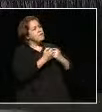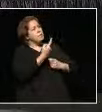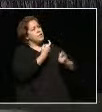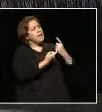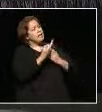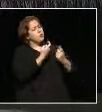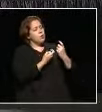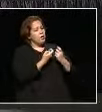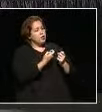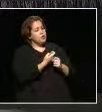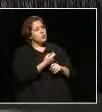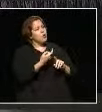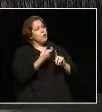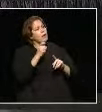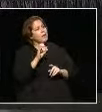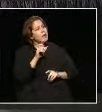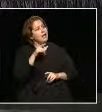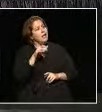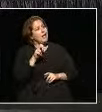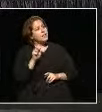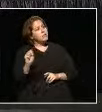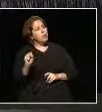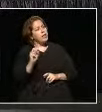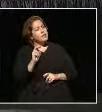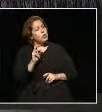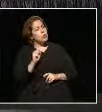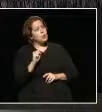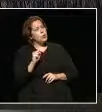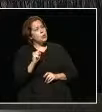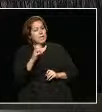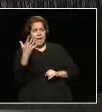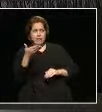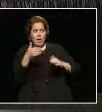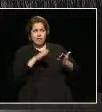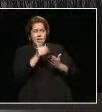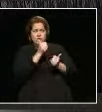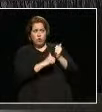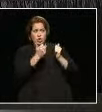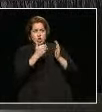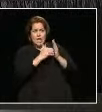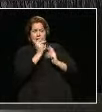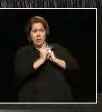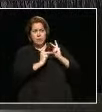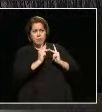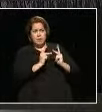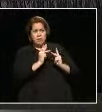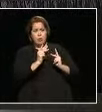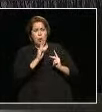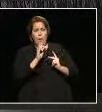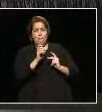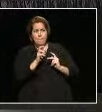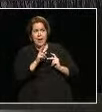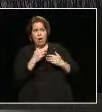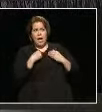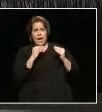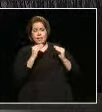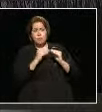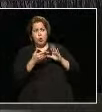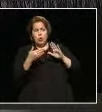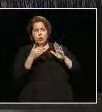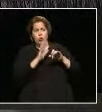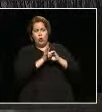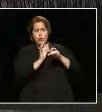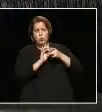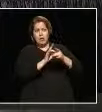from Brian Chasnoff at the Express News. At 5 deaths per 10,000 people, Bexar County has more COVID-related deaths per capita